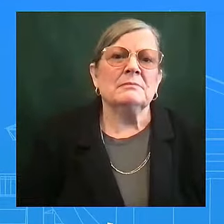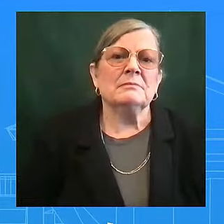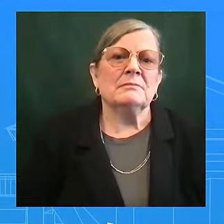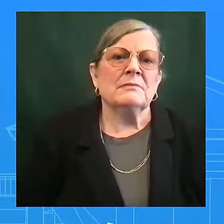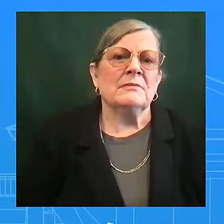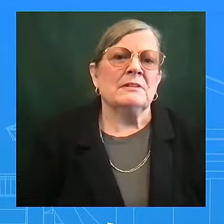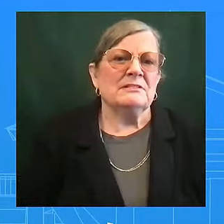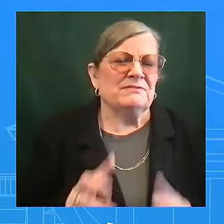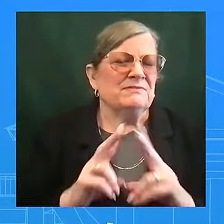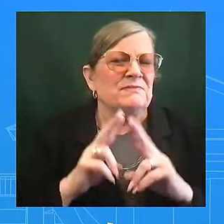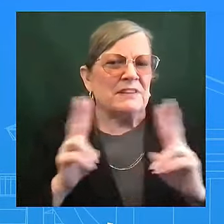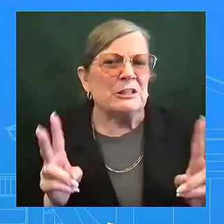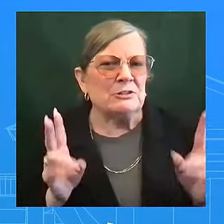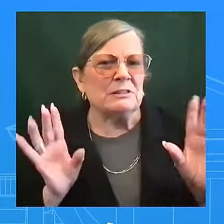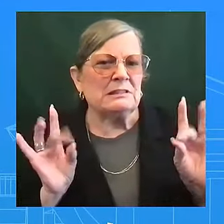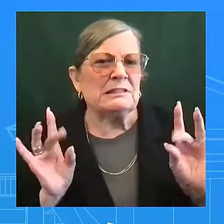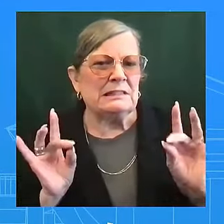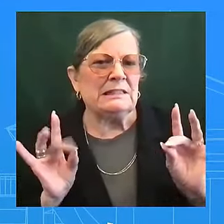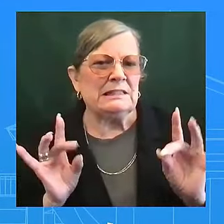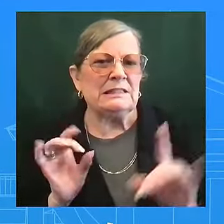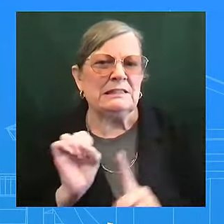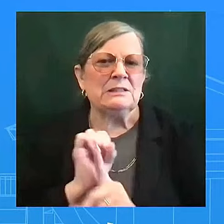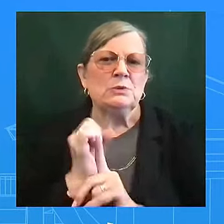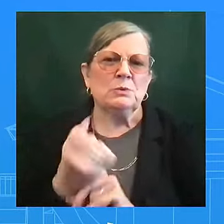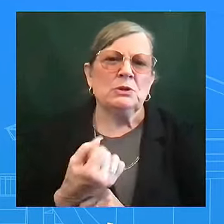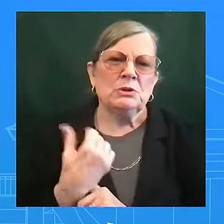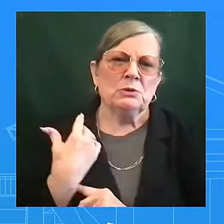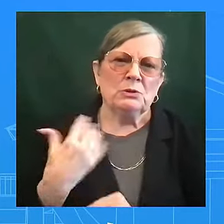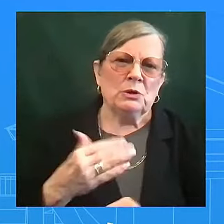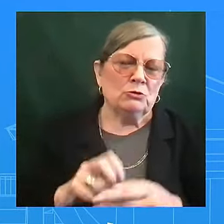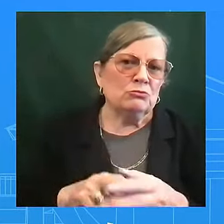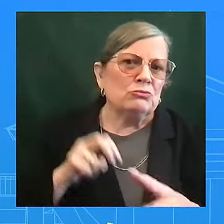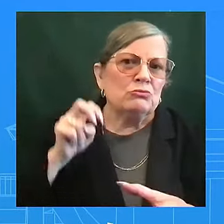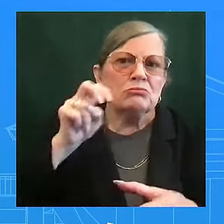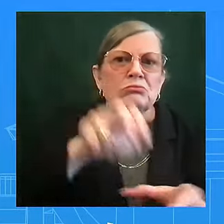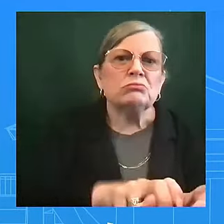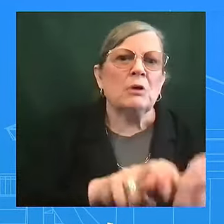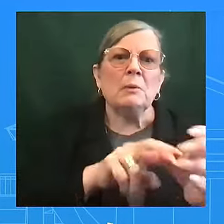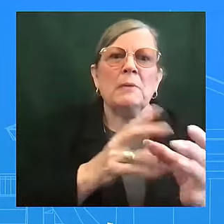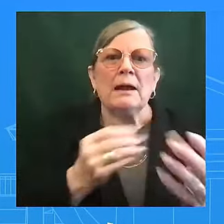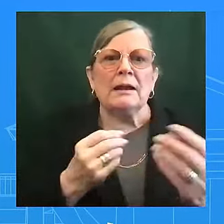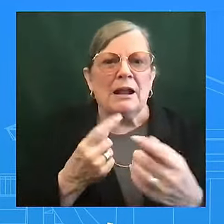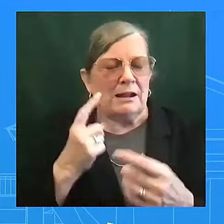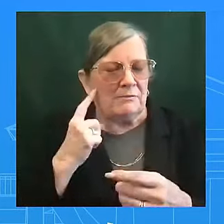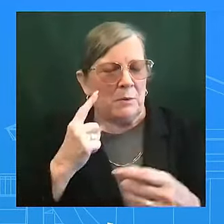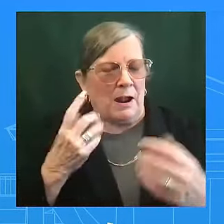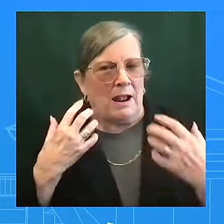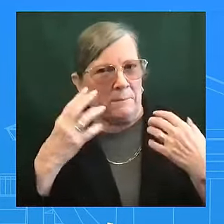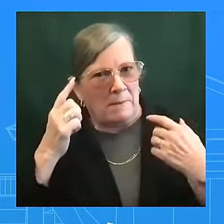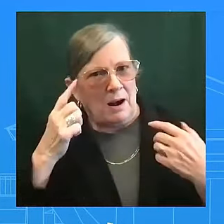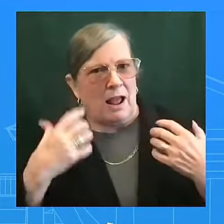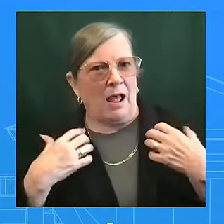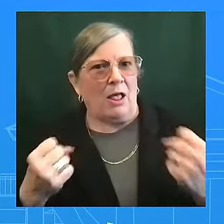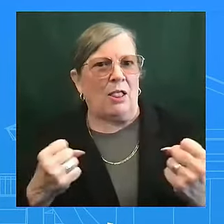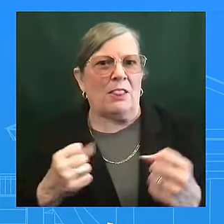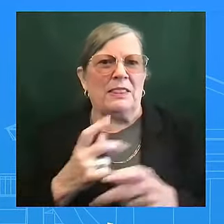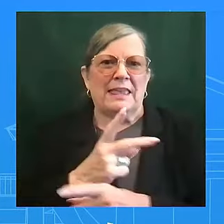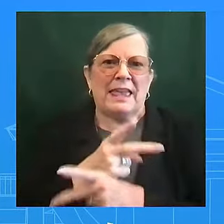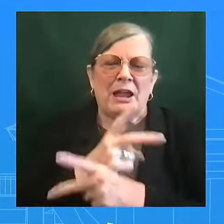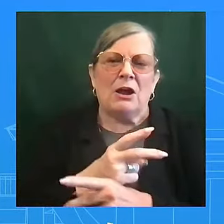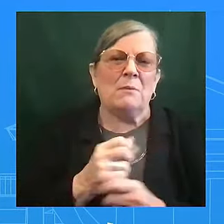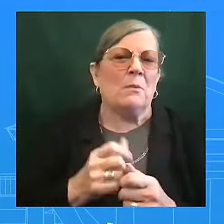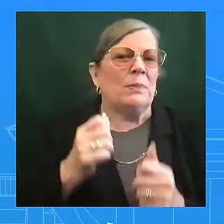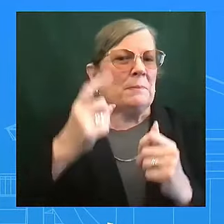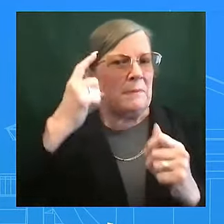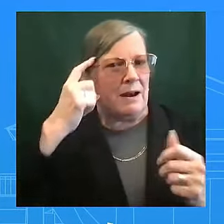talk about the mental health parity, and it is. It's a parity, right? Healthcare, mental health, it should be healthcare. And so we're going to